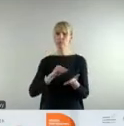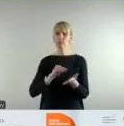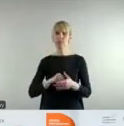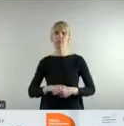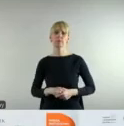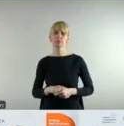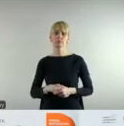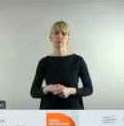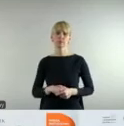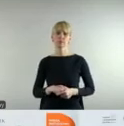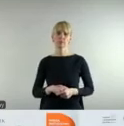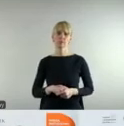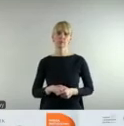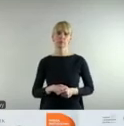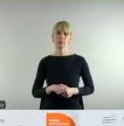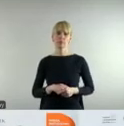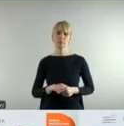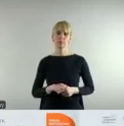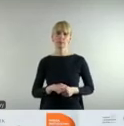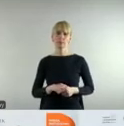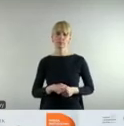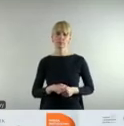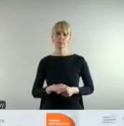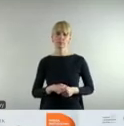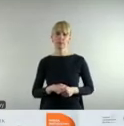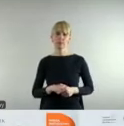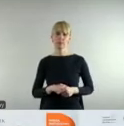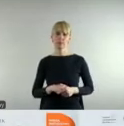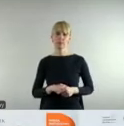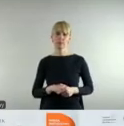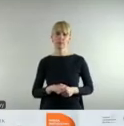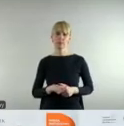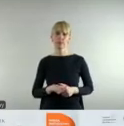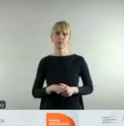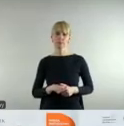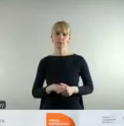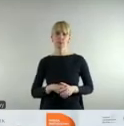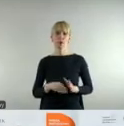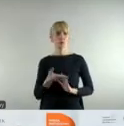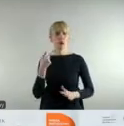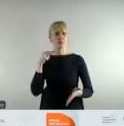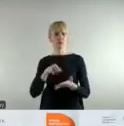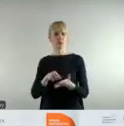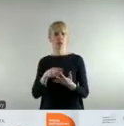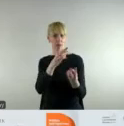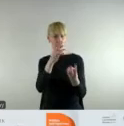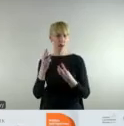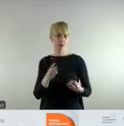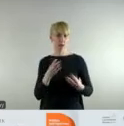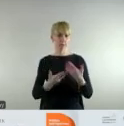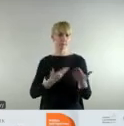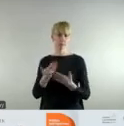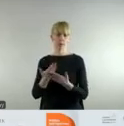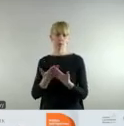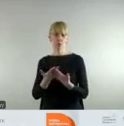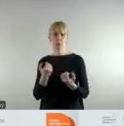this more theoretical, more scientific perspective. Could you please share it with us? Because from this perspective, you